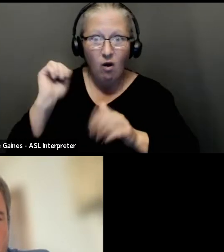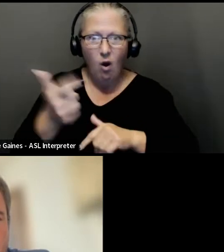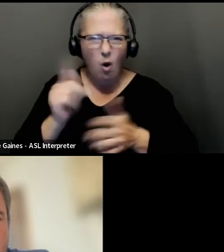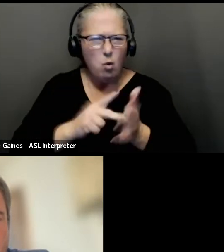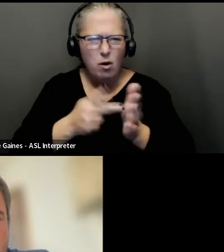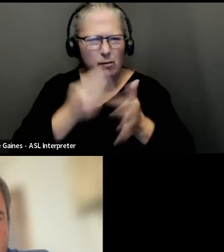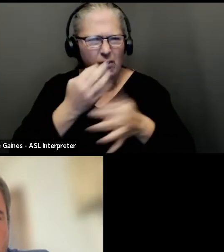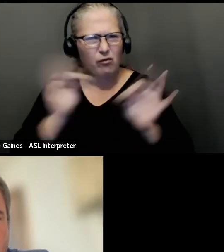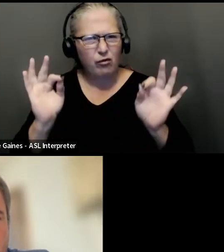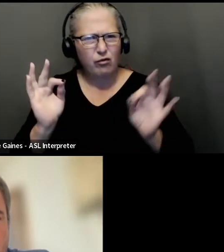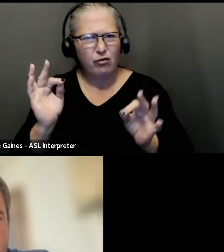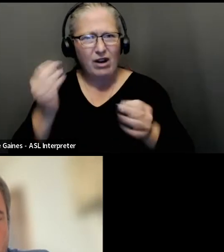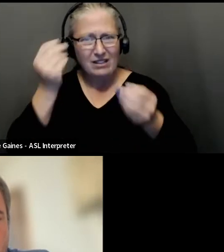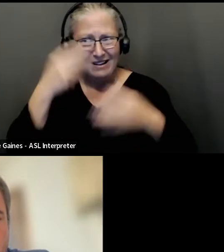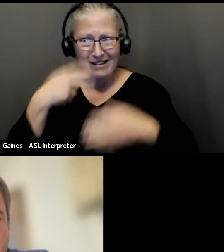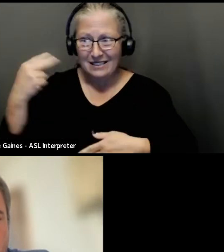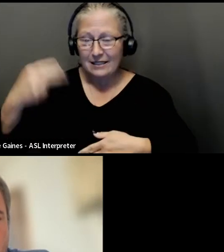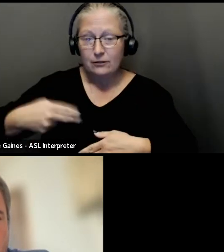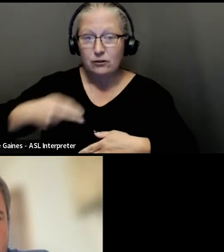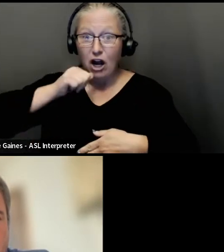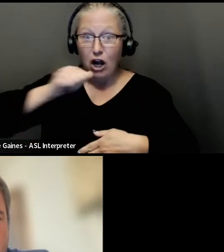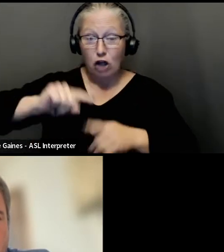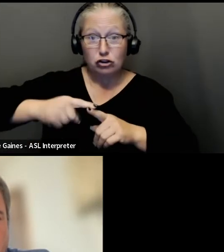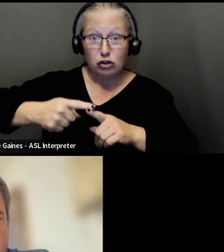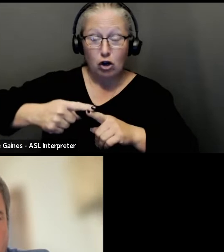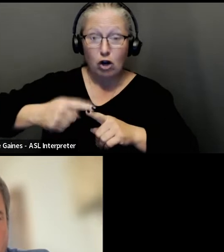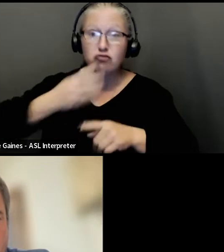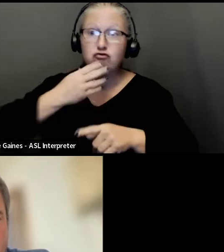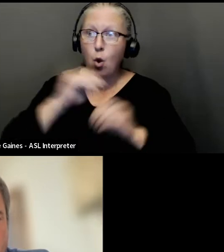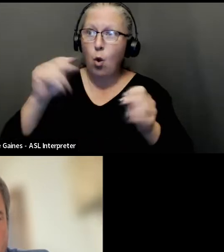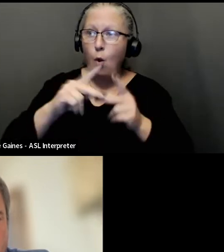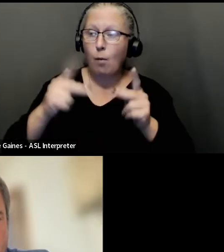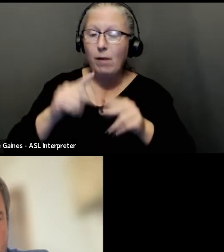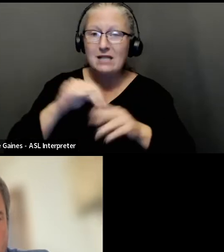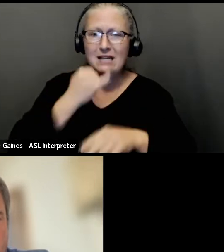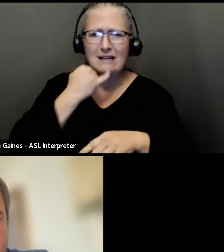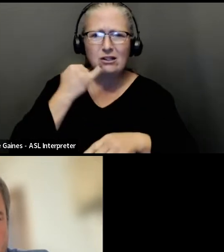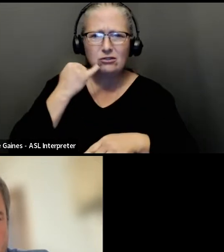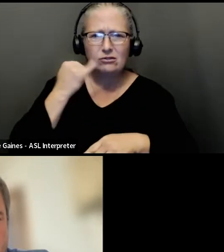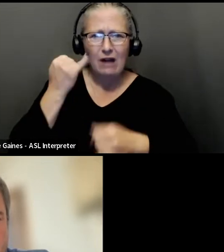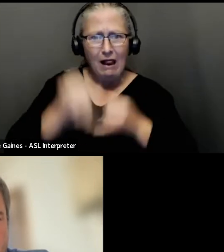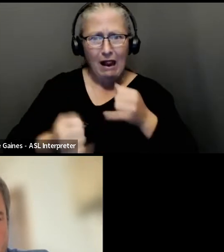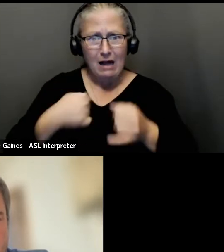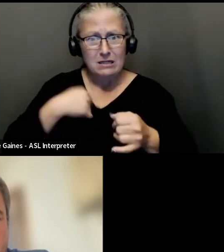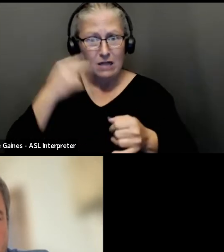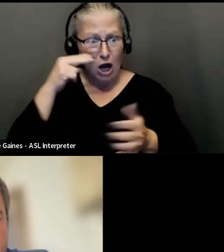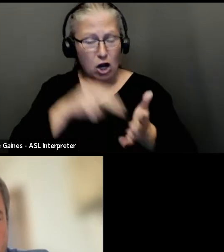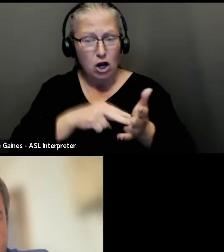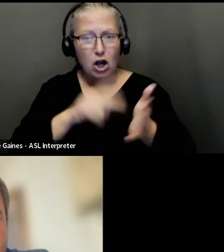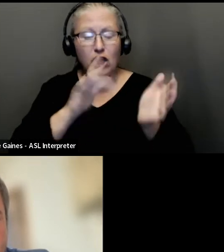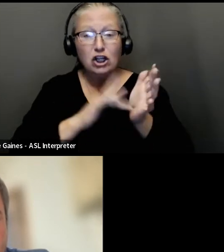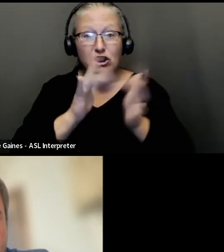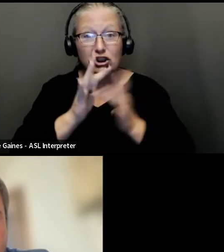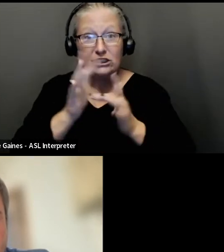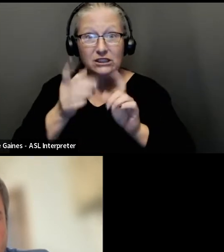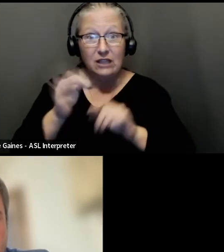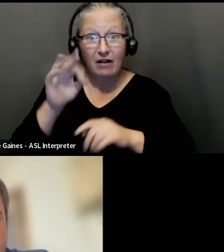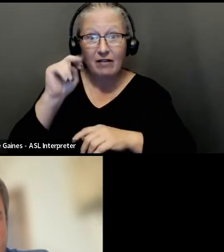Telling us the history did not start? The Jews have no place in Israel? Last time I checked, Jesus of